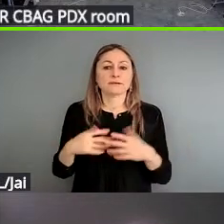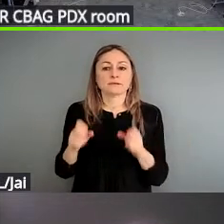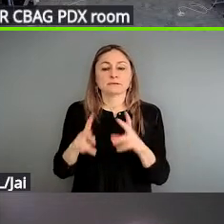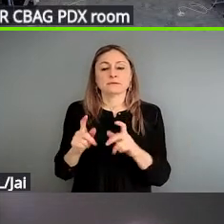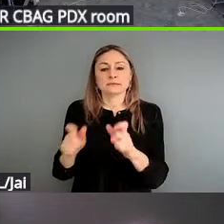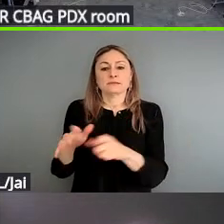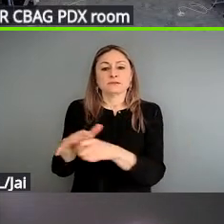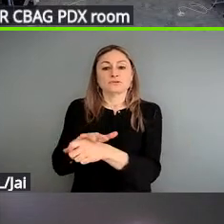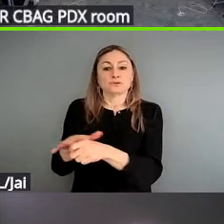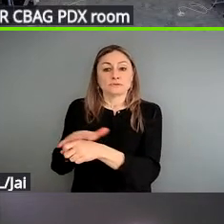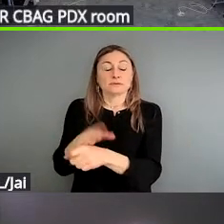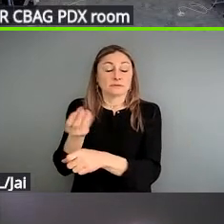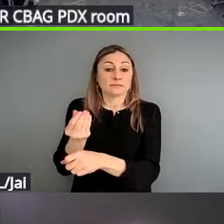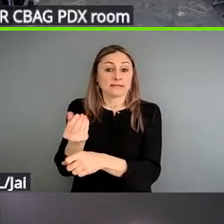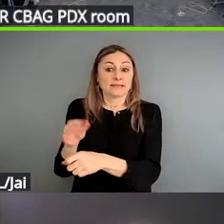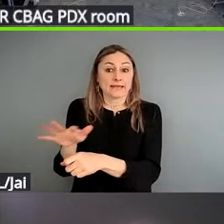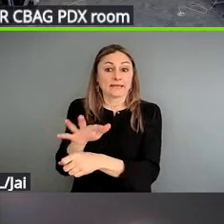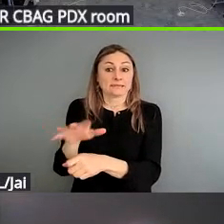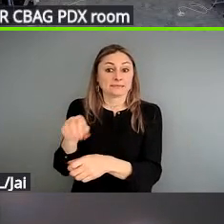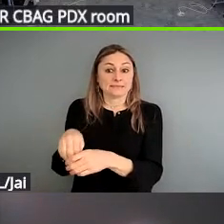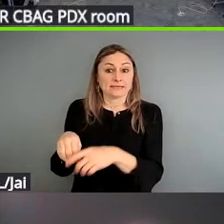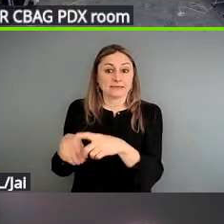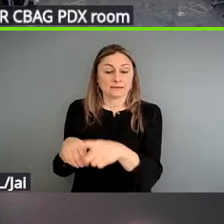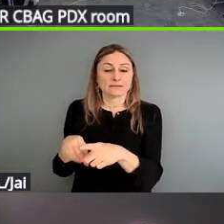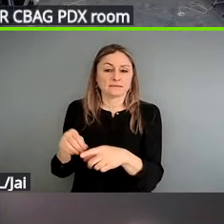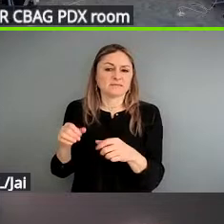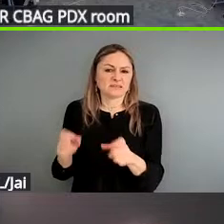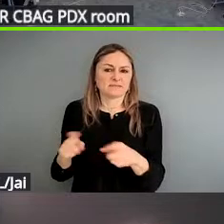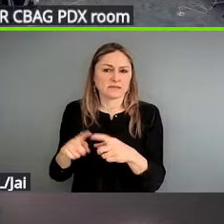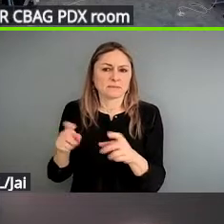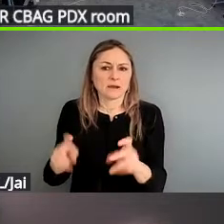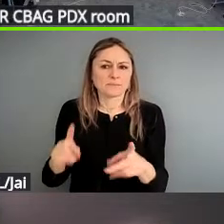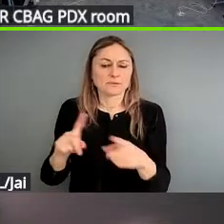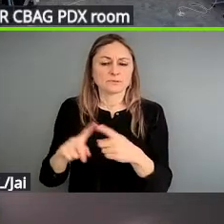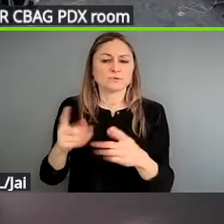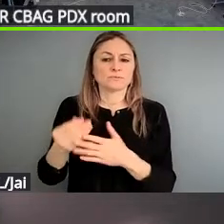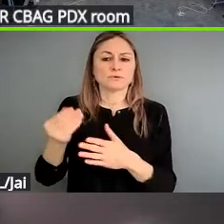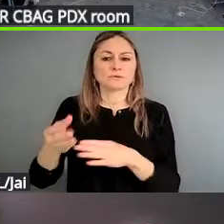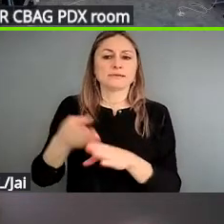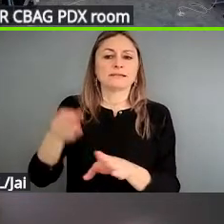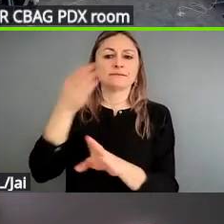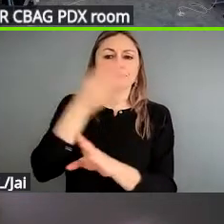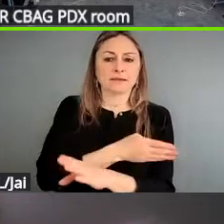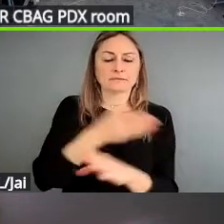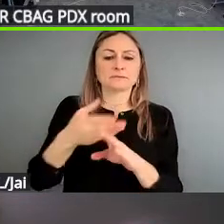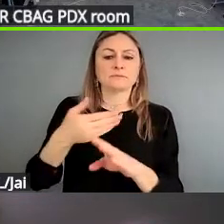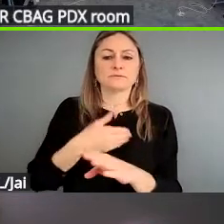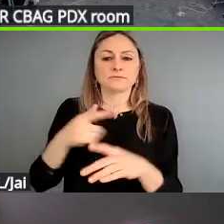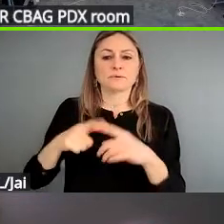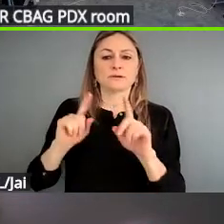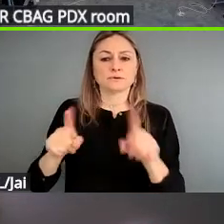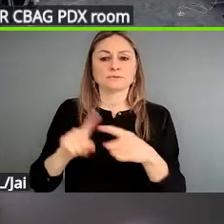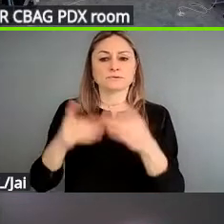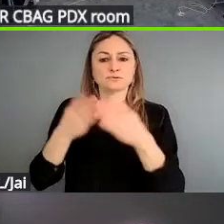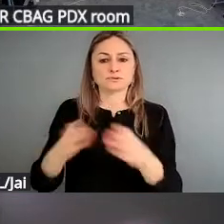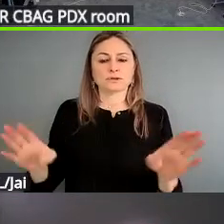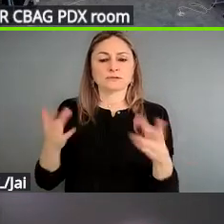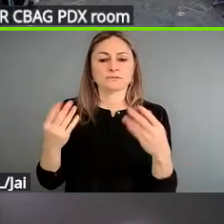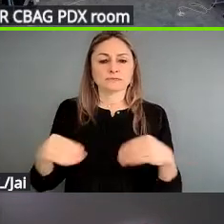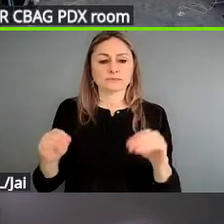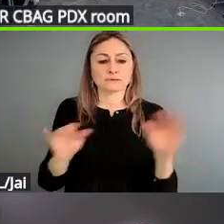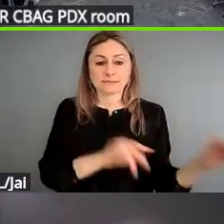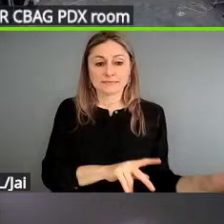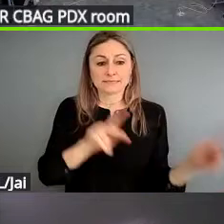which the land resides an opportunity to purchase in advance of it going out to general sale. Is that the same